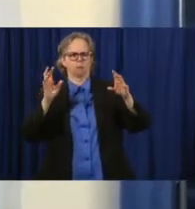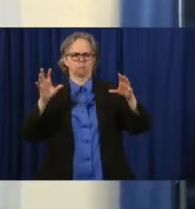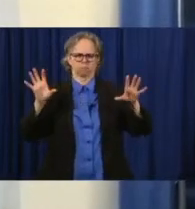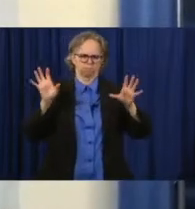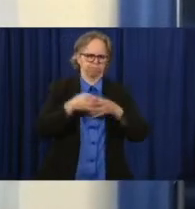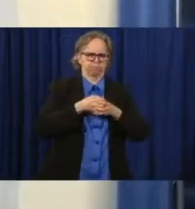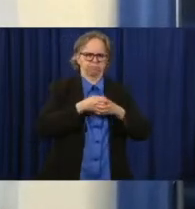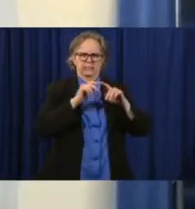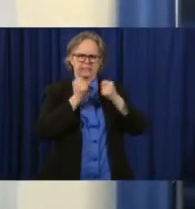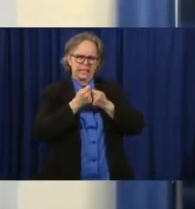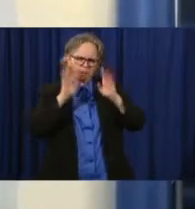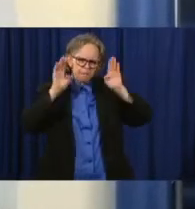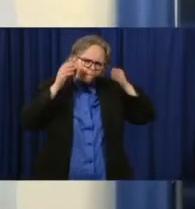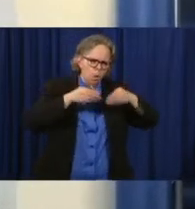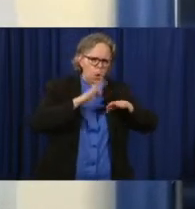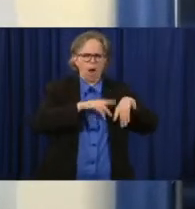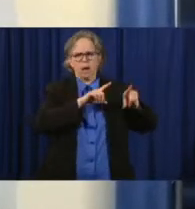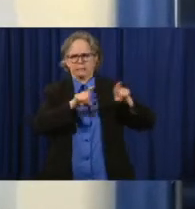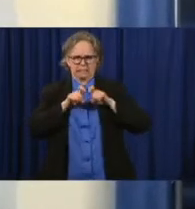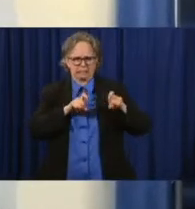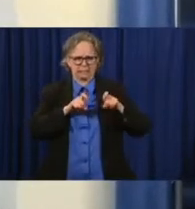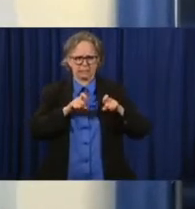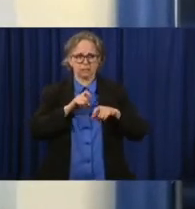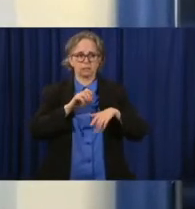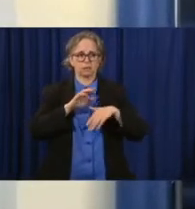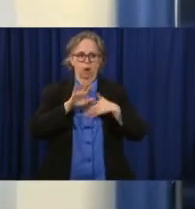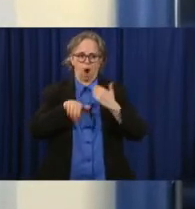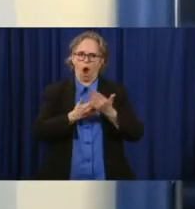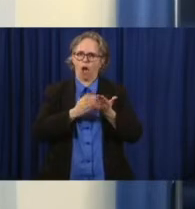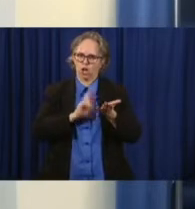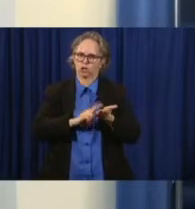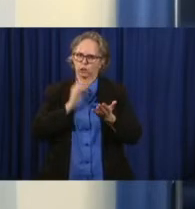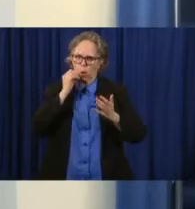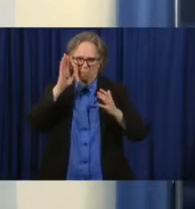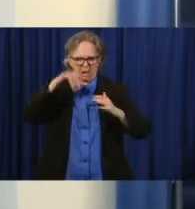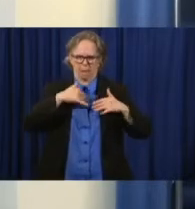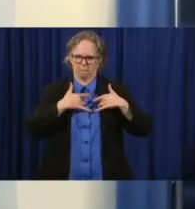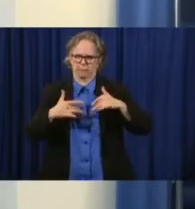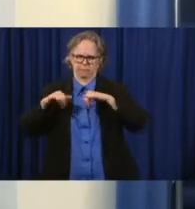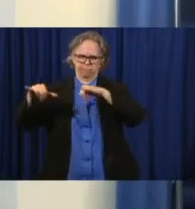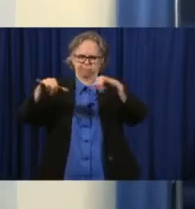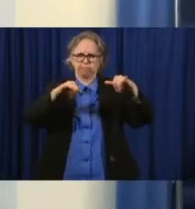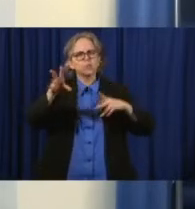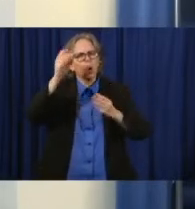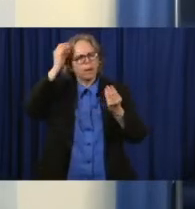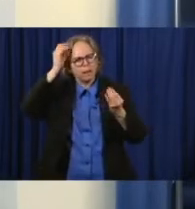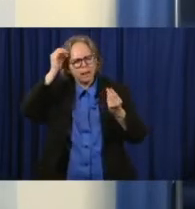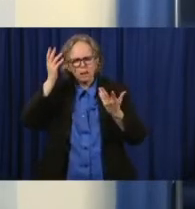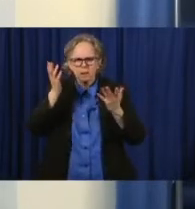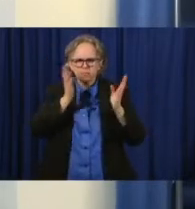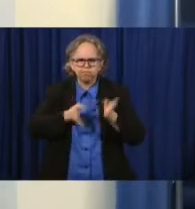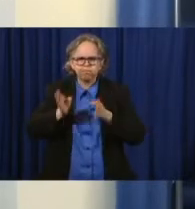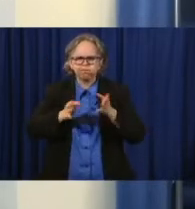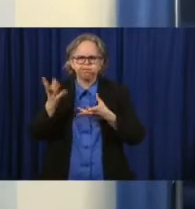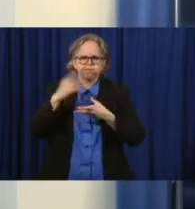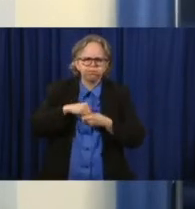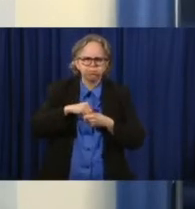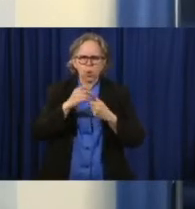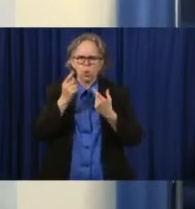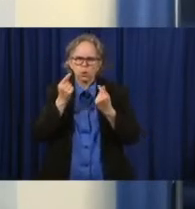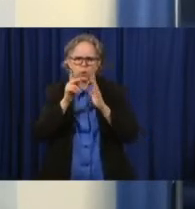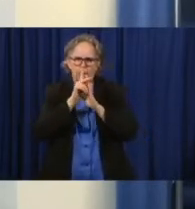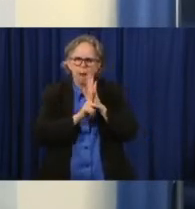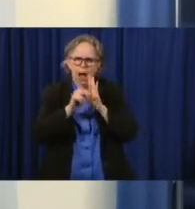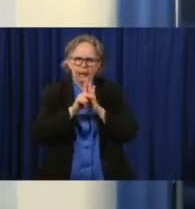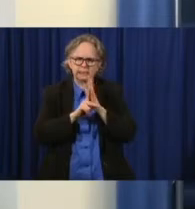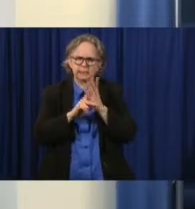in all nursing homes. And they're looking into the subtleties of that policy, so it's something they're spending a ton of time on. I think we'll be hearing